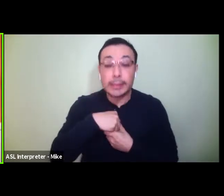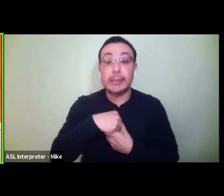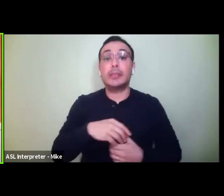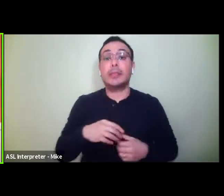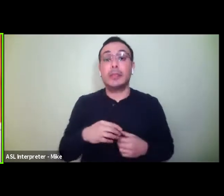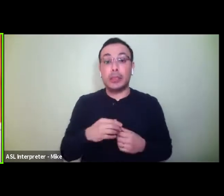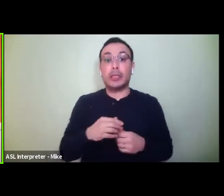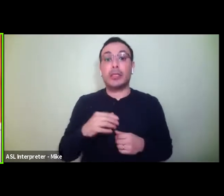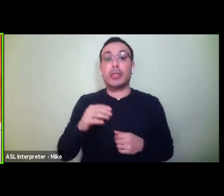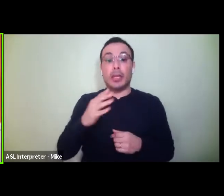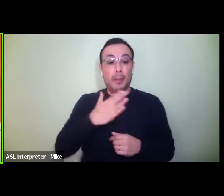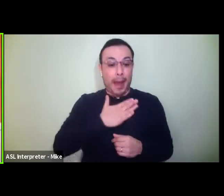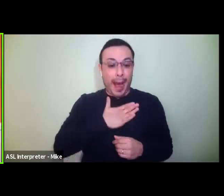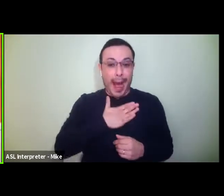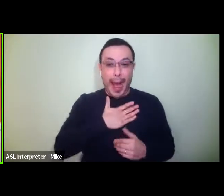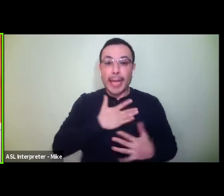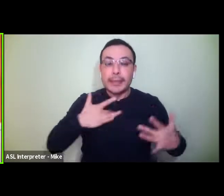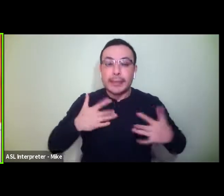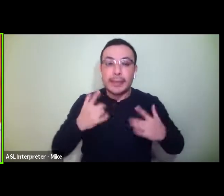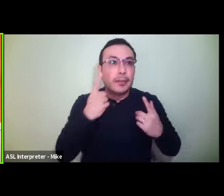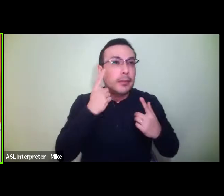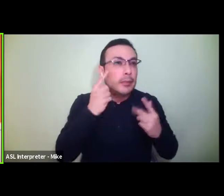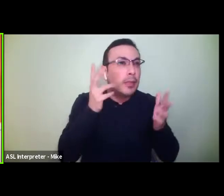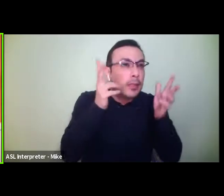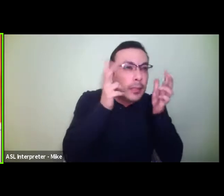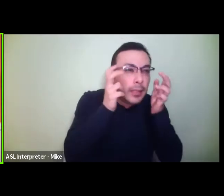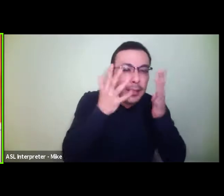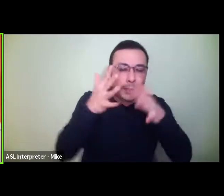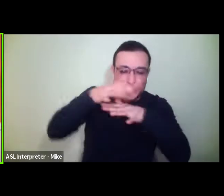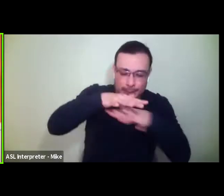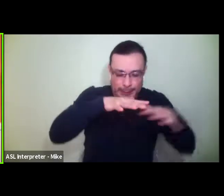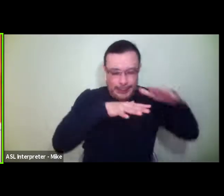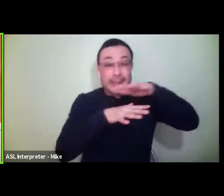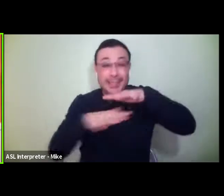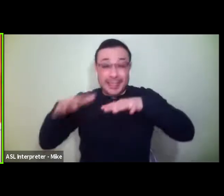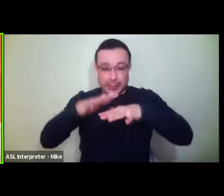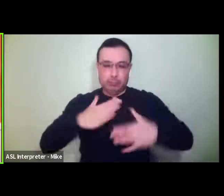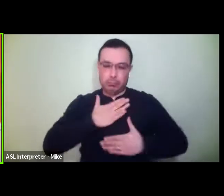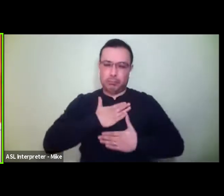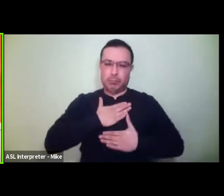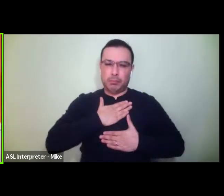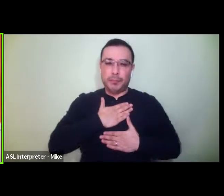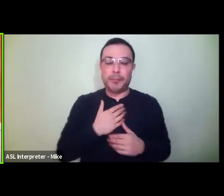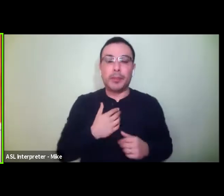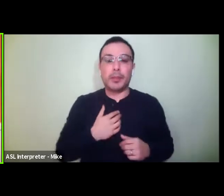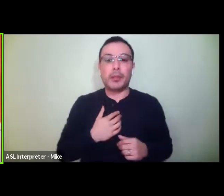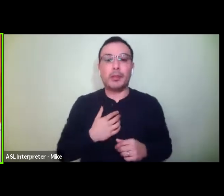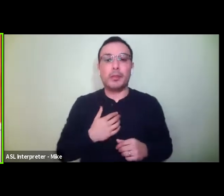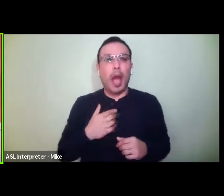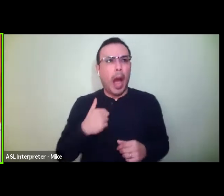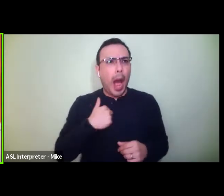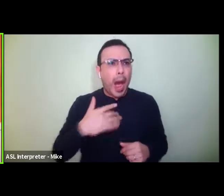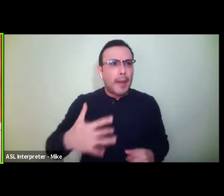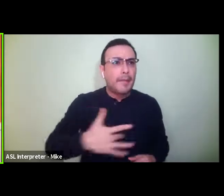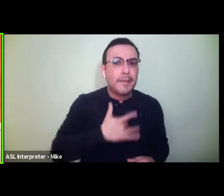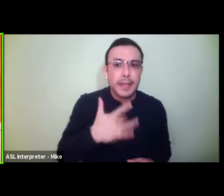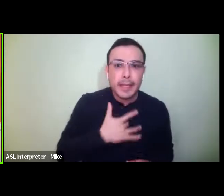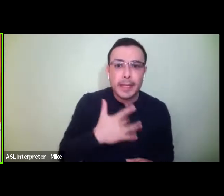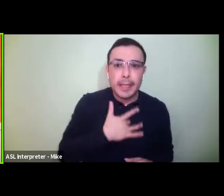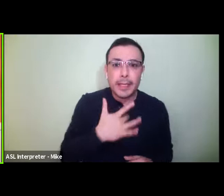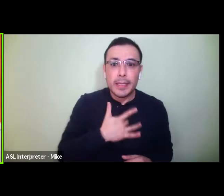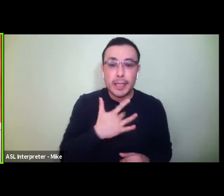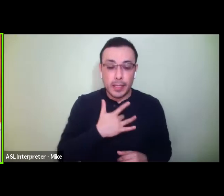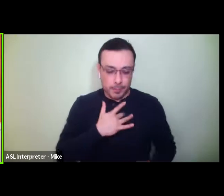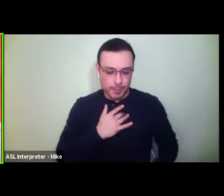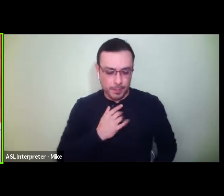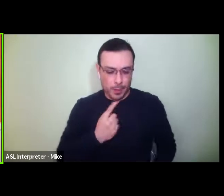my senses overlap, but also having physical empathy, I have never felt the sense of I-ness